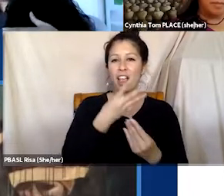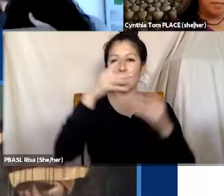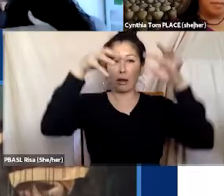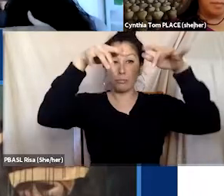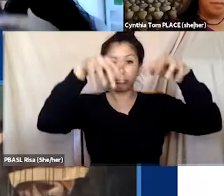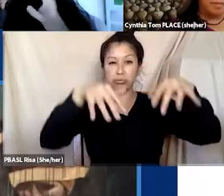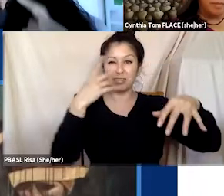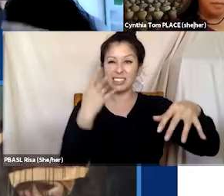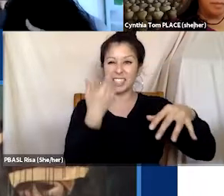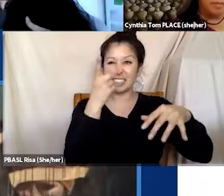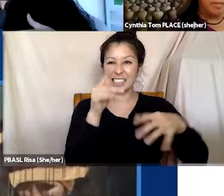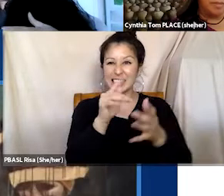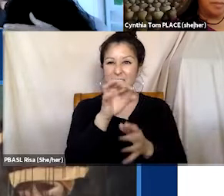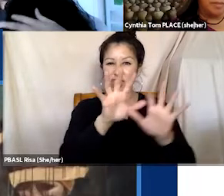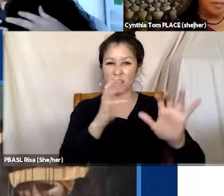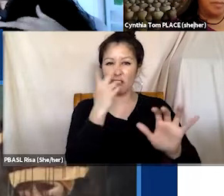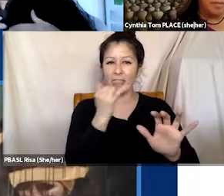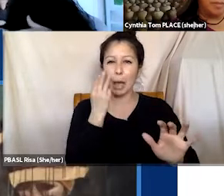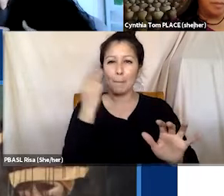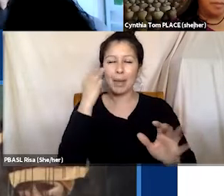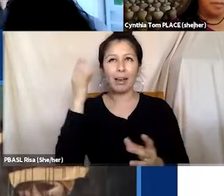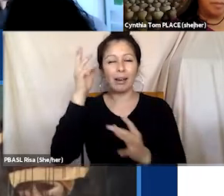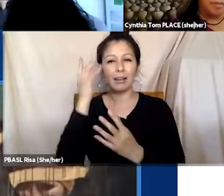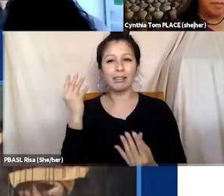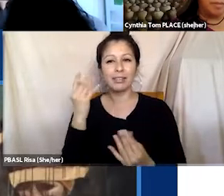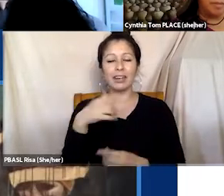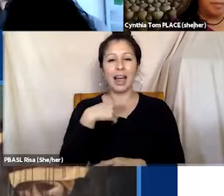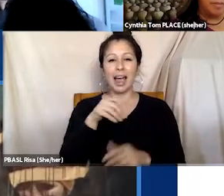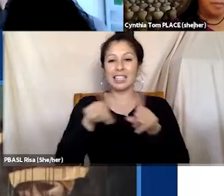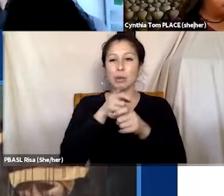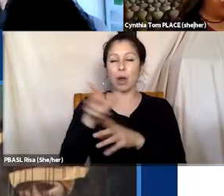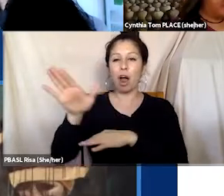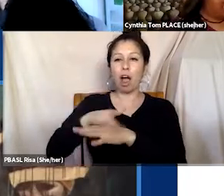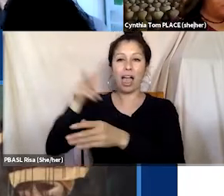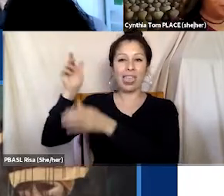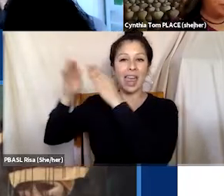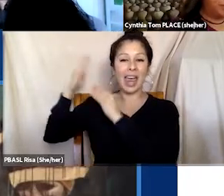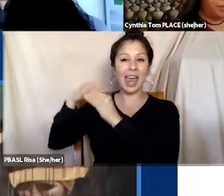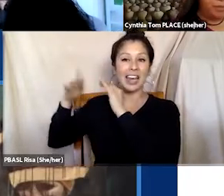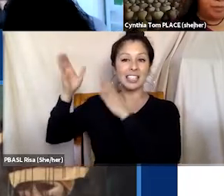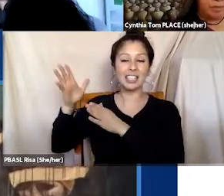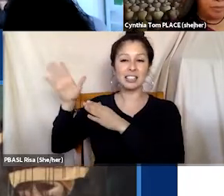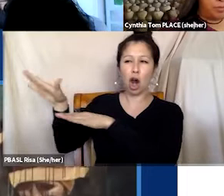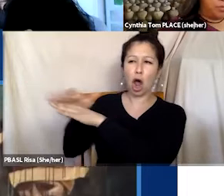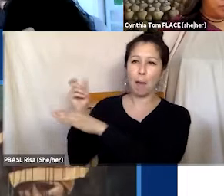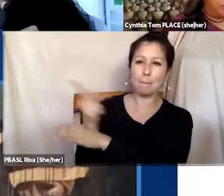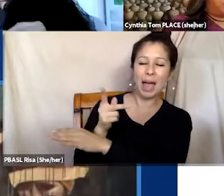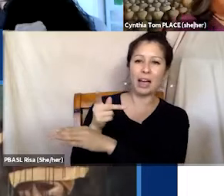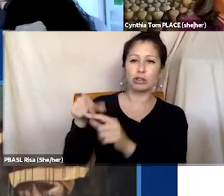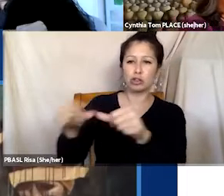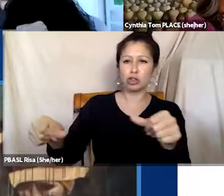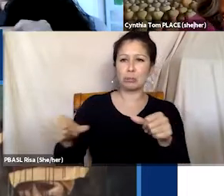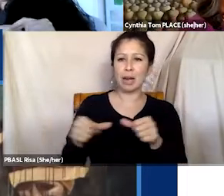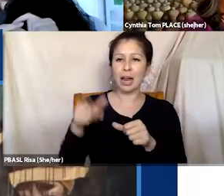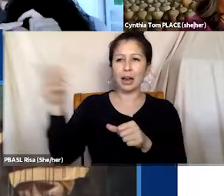memories. In the process of painting, I am in some ways calling the ancestors back into the space out of obscurity, to be